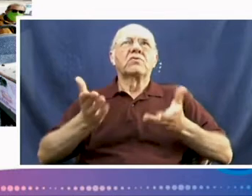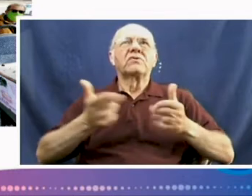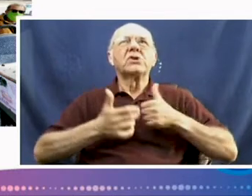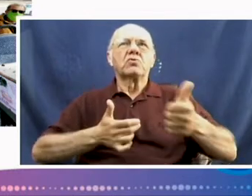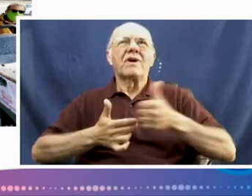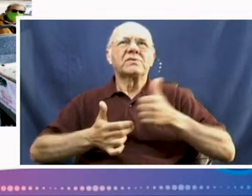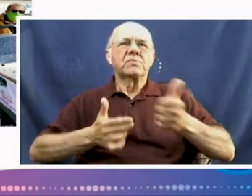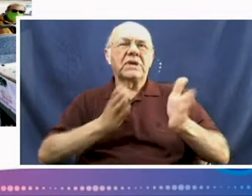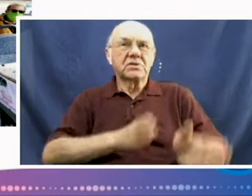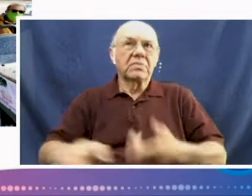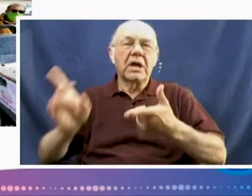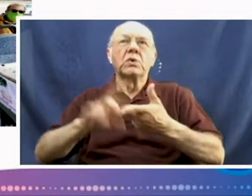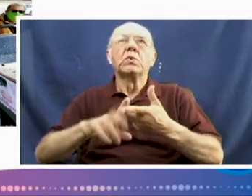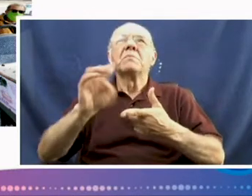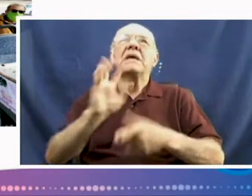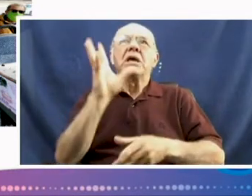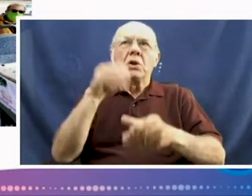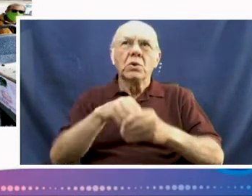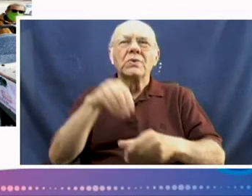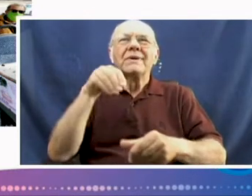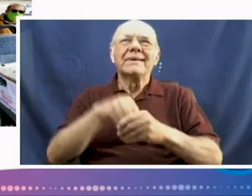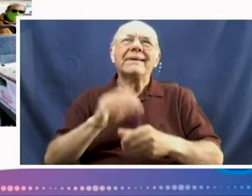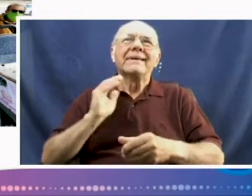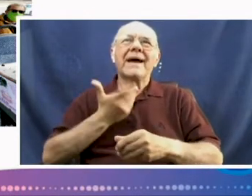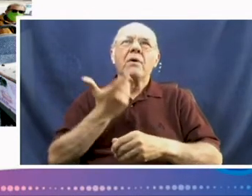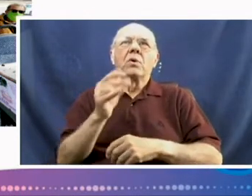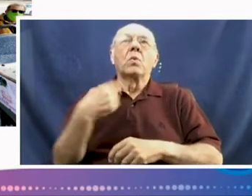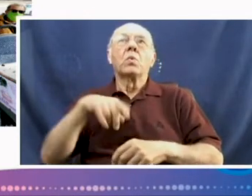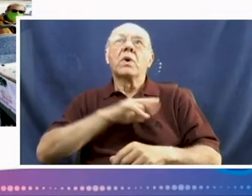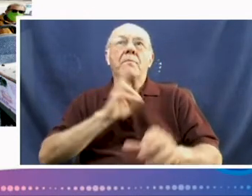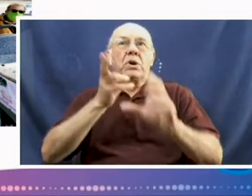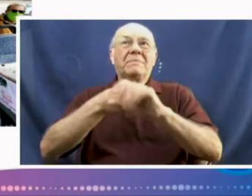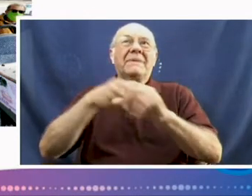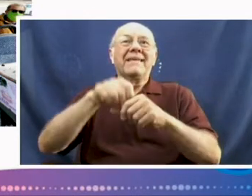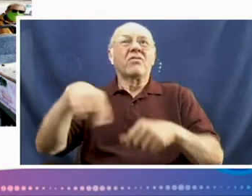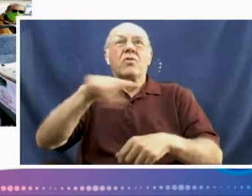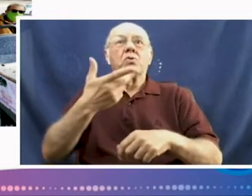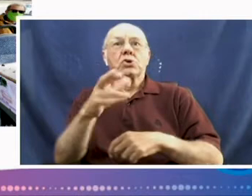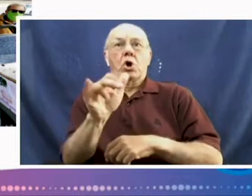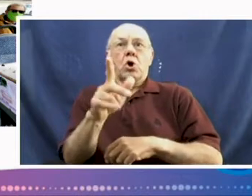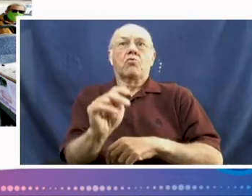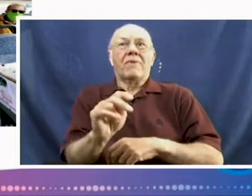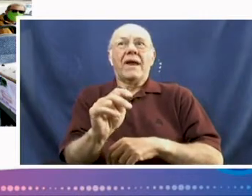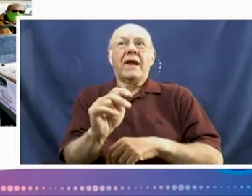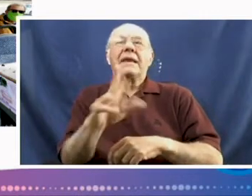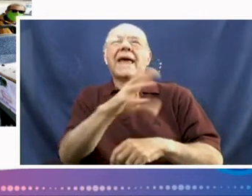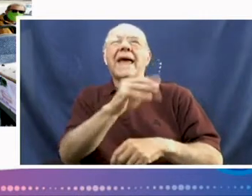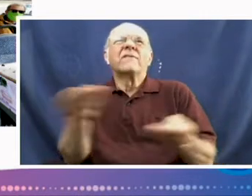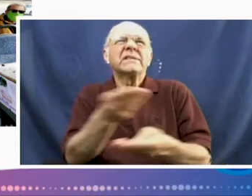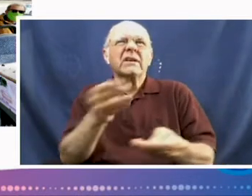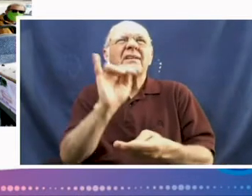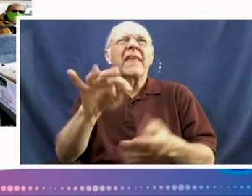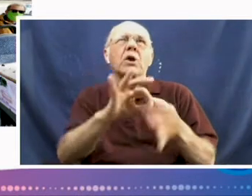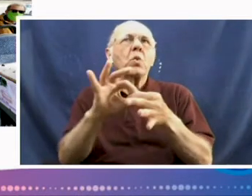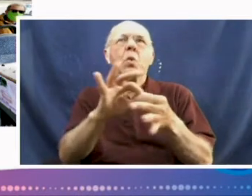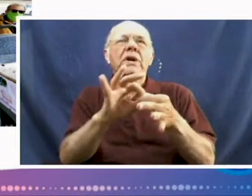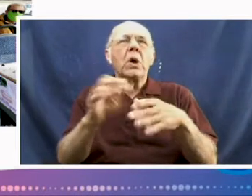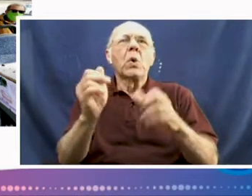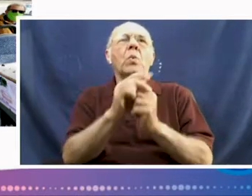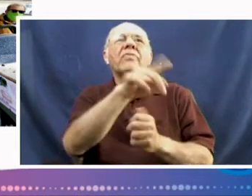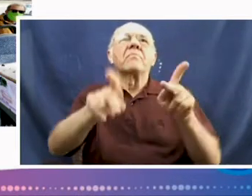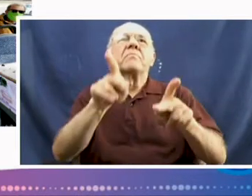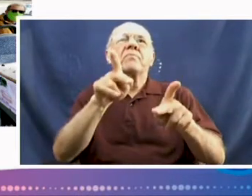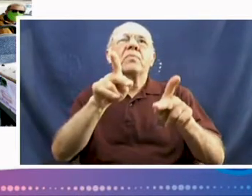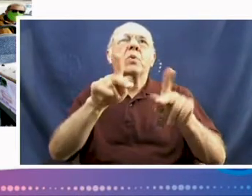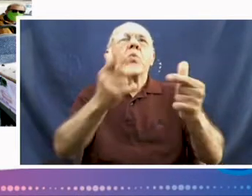to be included in our grants. We participate in these plans and facilitate coordination among subrecipients to ensure there